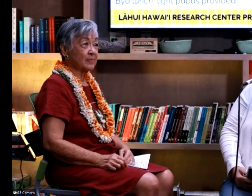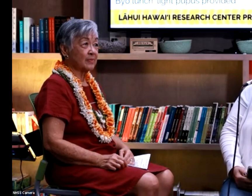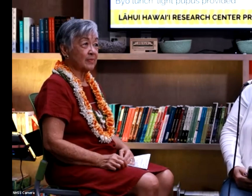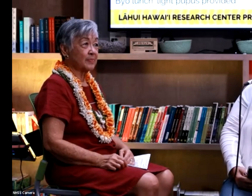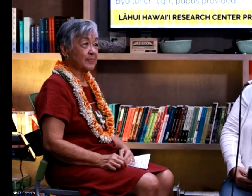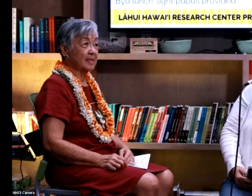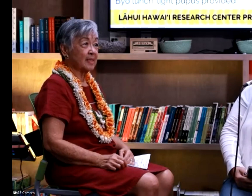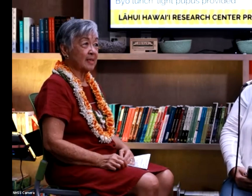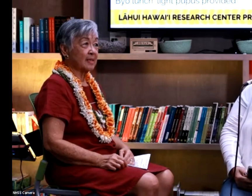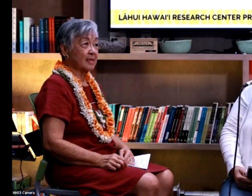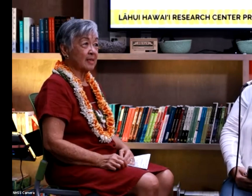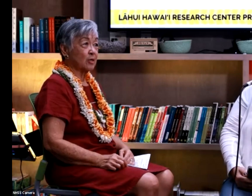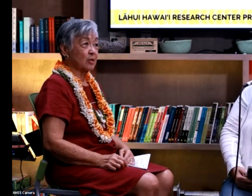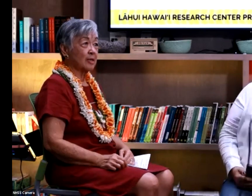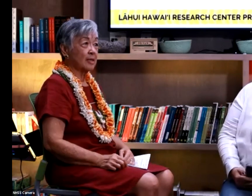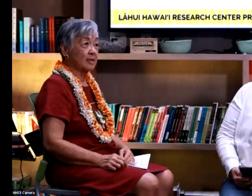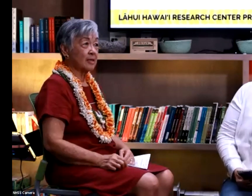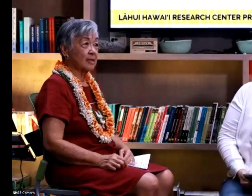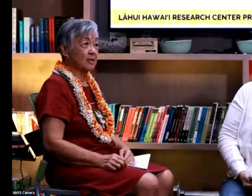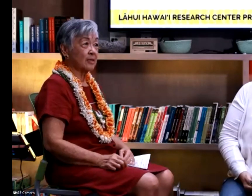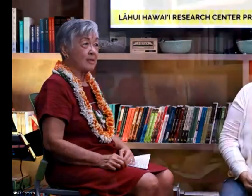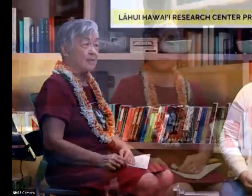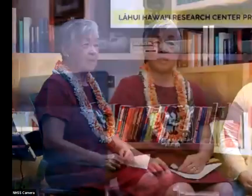first. Beloved elders, beloved kupuna.